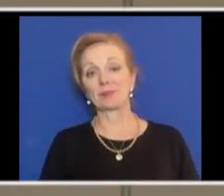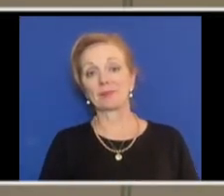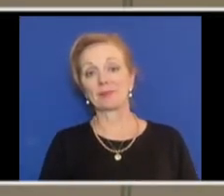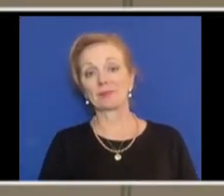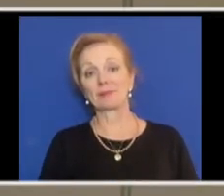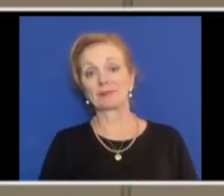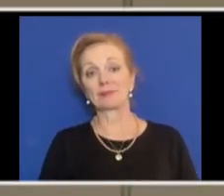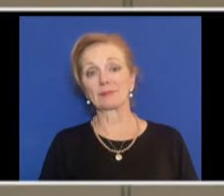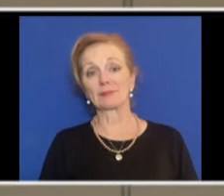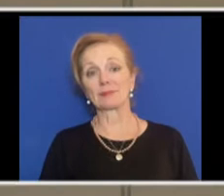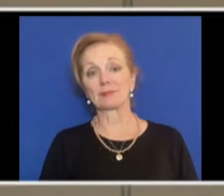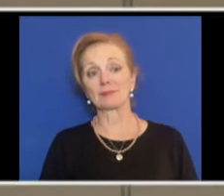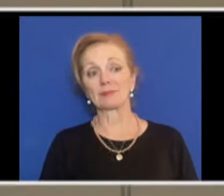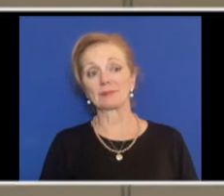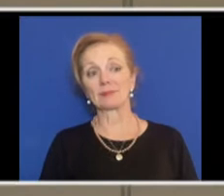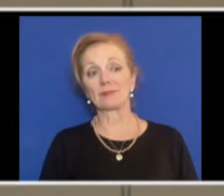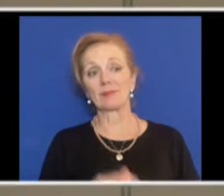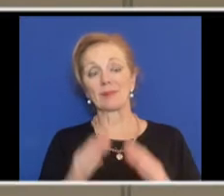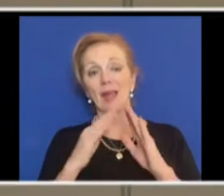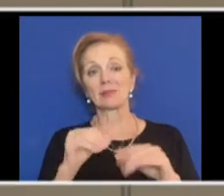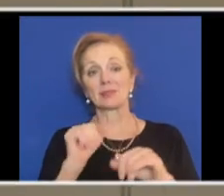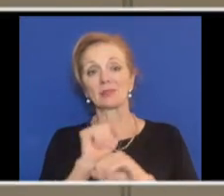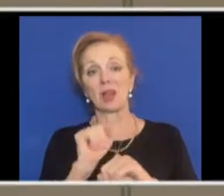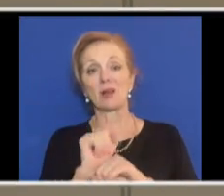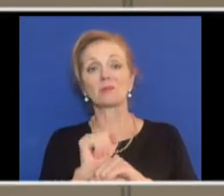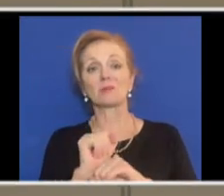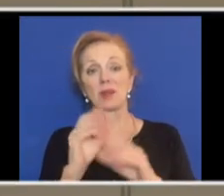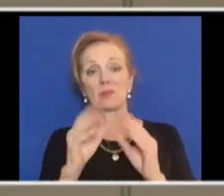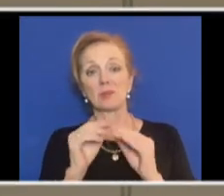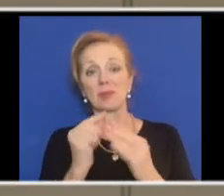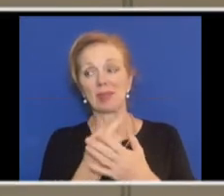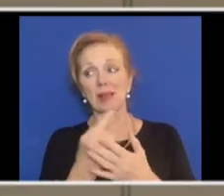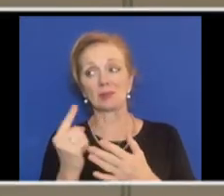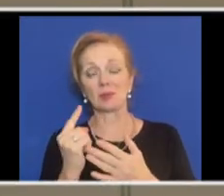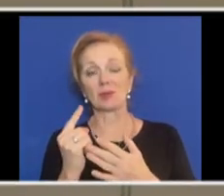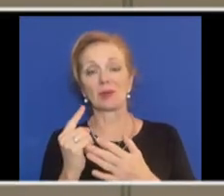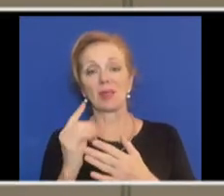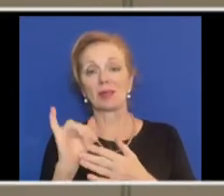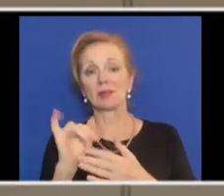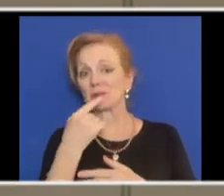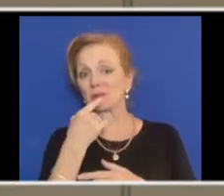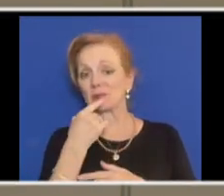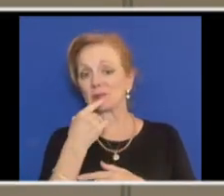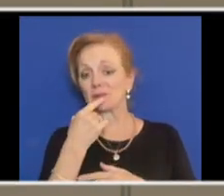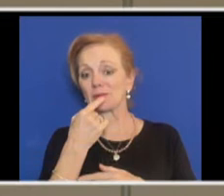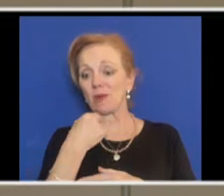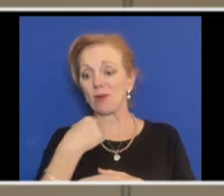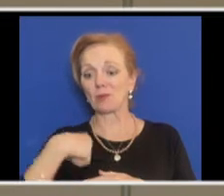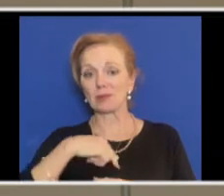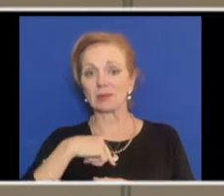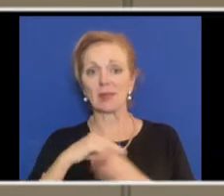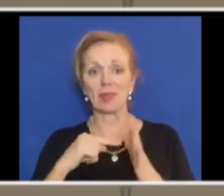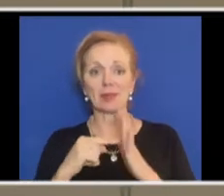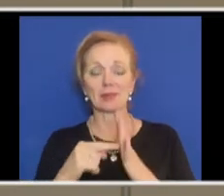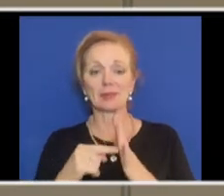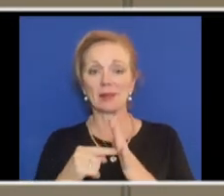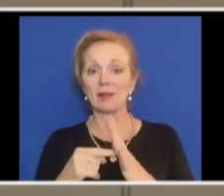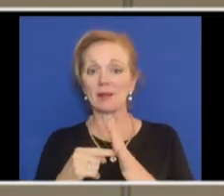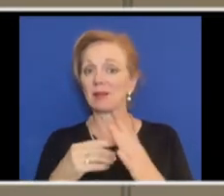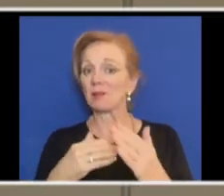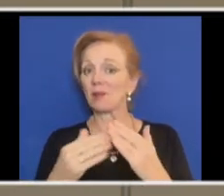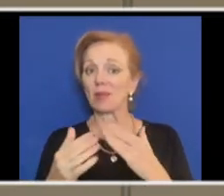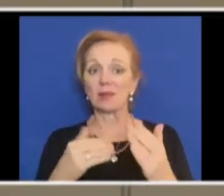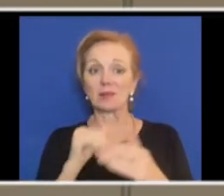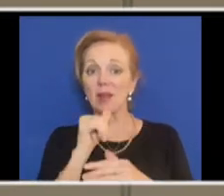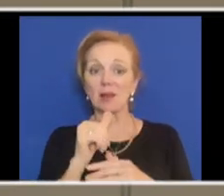convene that housing and job Summit last week that told us this and we're either whether or not we become